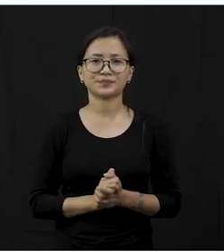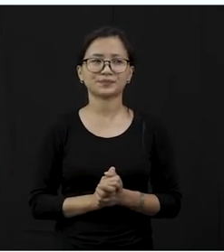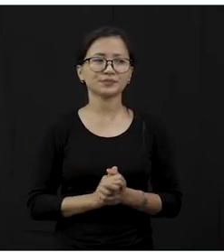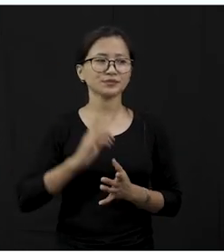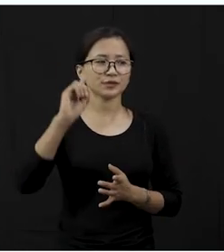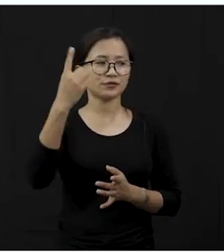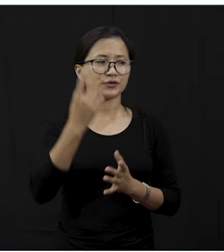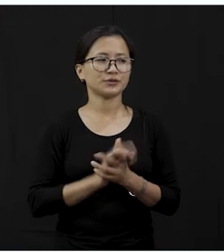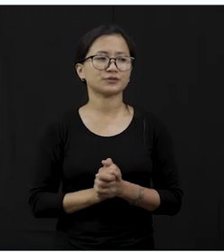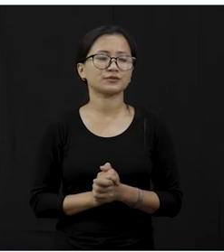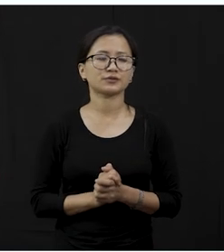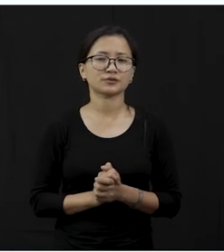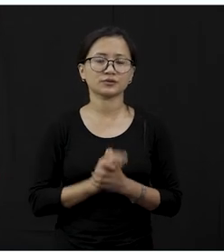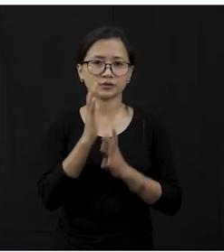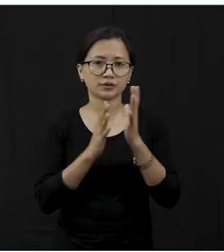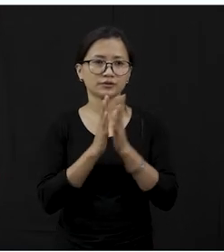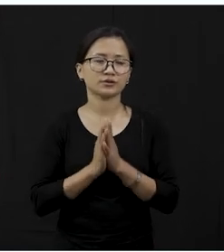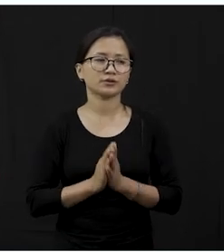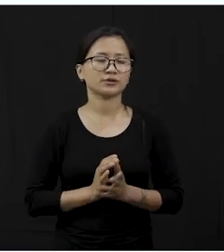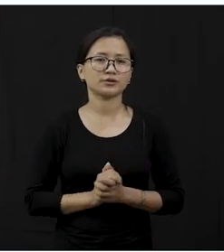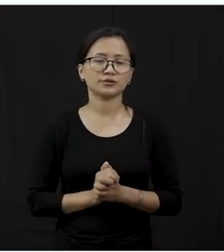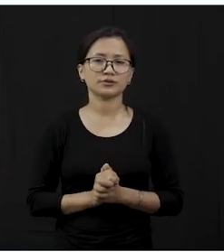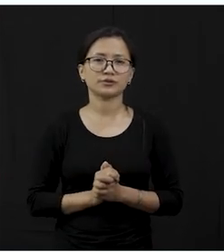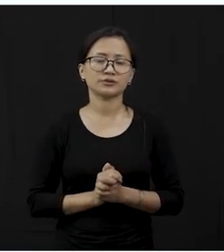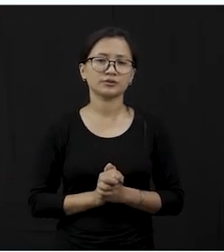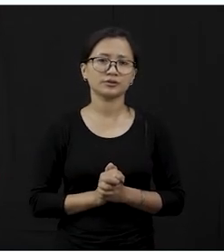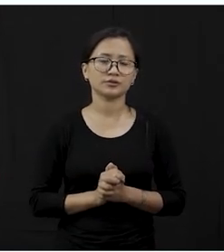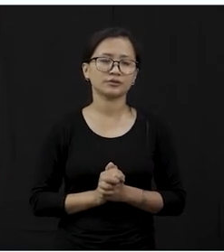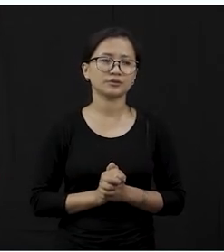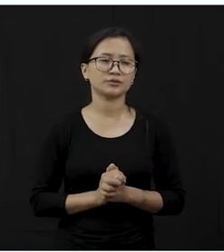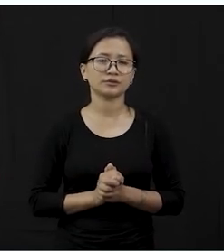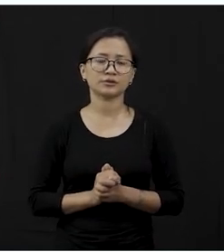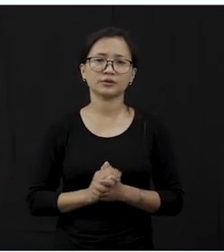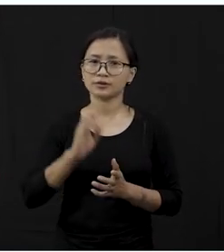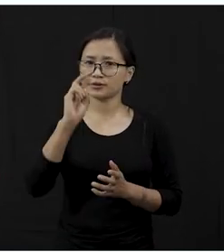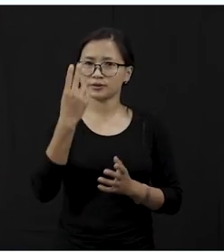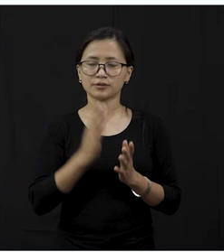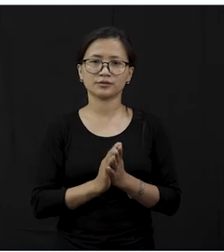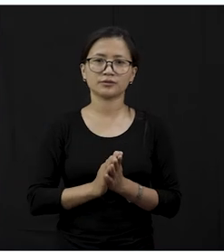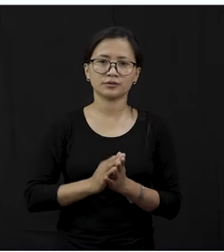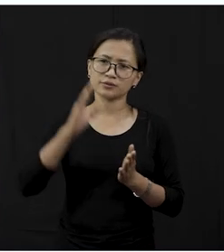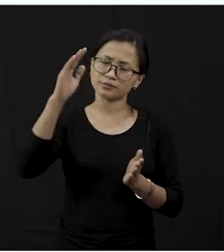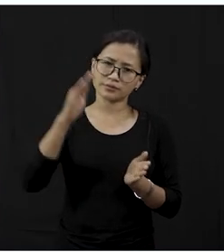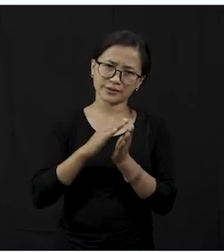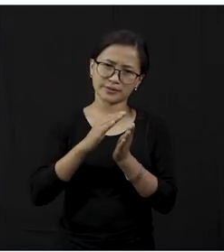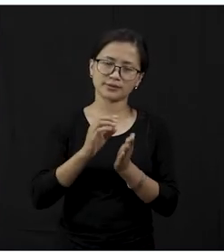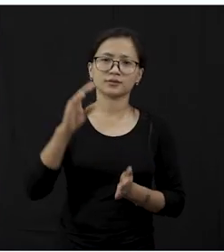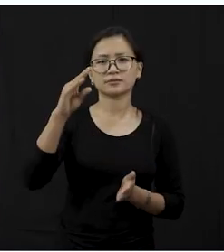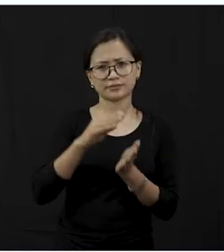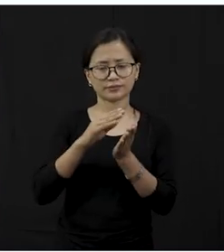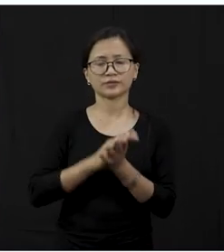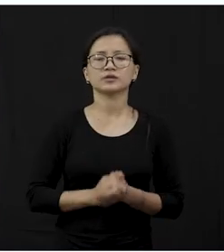the first sign represents greater than. The first represents greater than. The second one represents less than. Okay, so, and